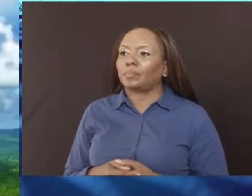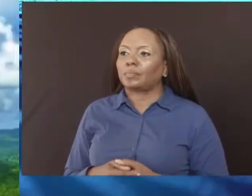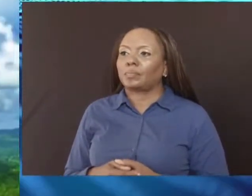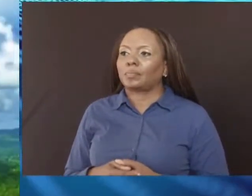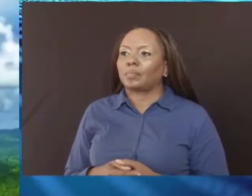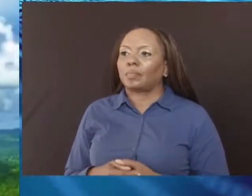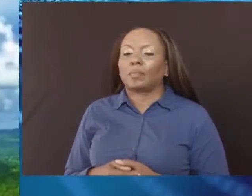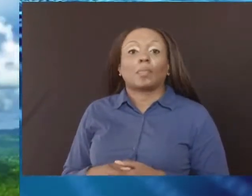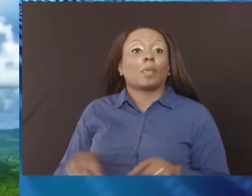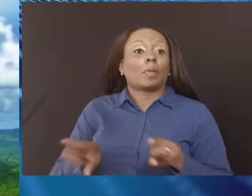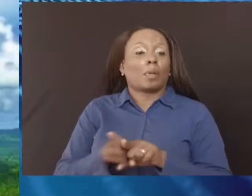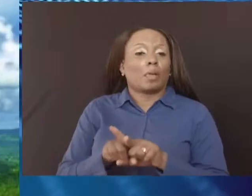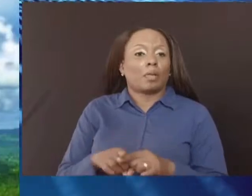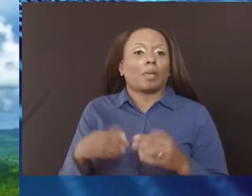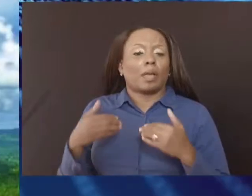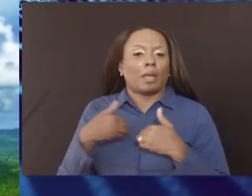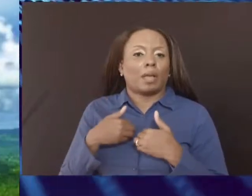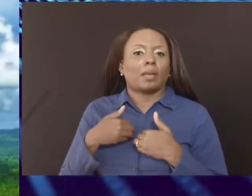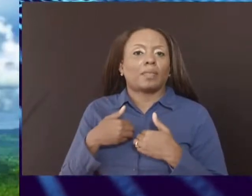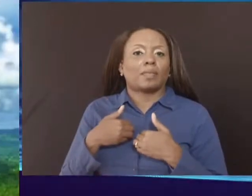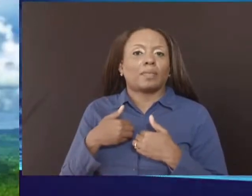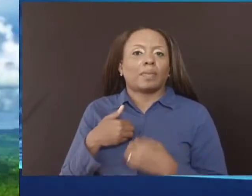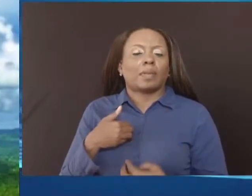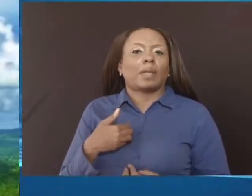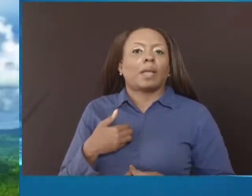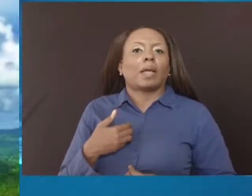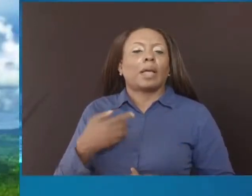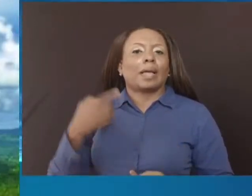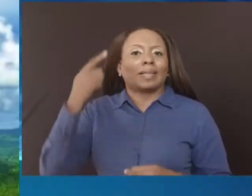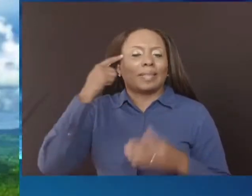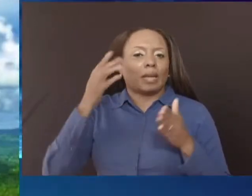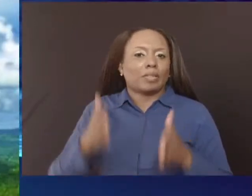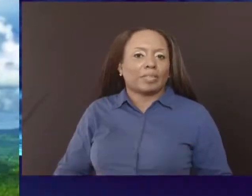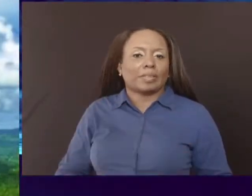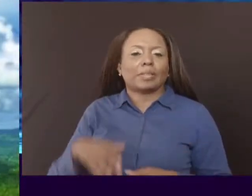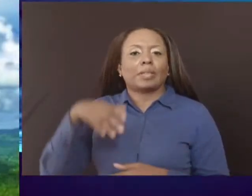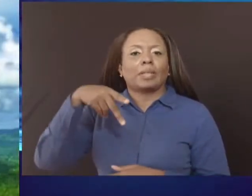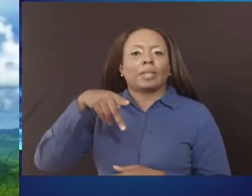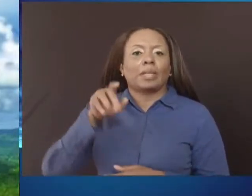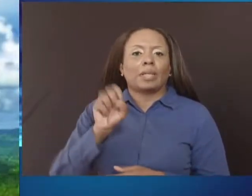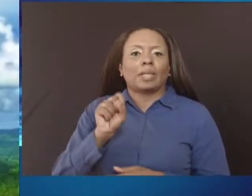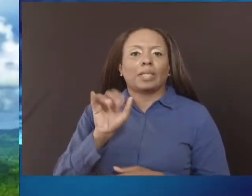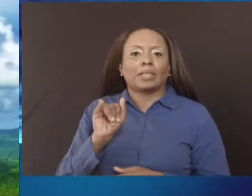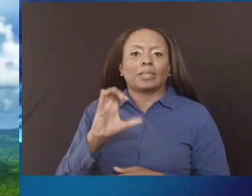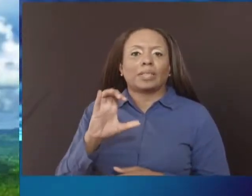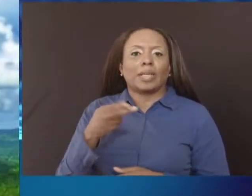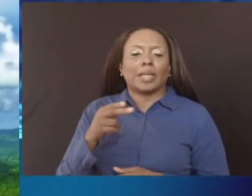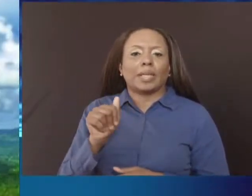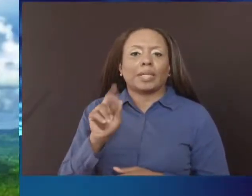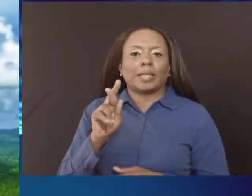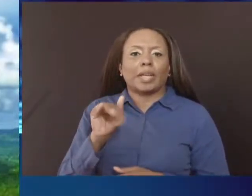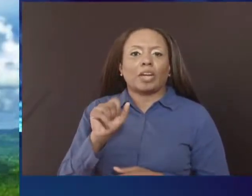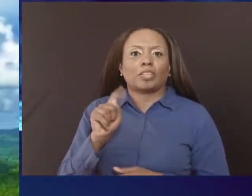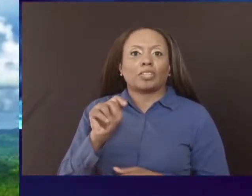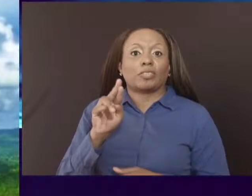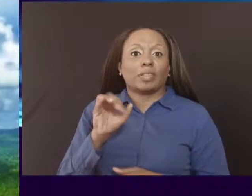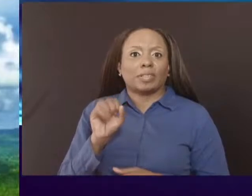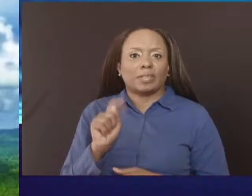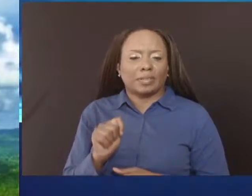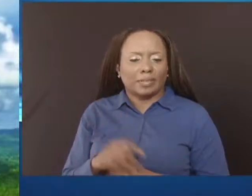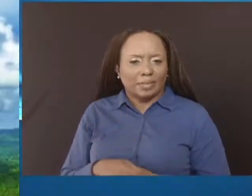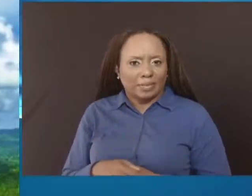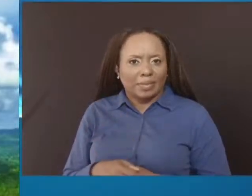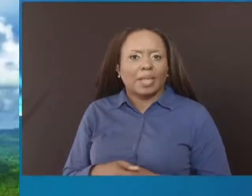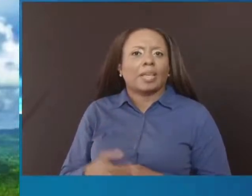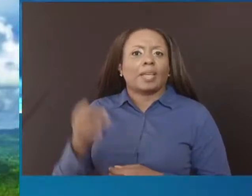actually have a psychiatrist as part of our team. And she is quite willing via telemed that if there are some persons at the